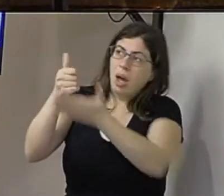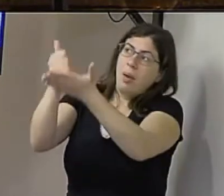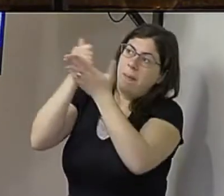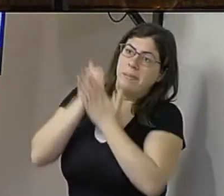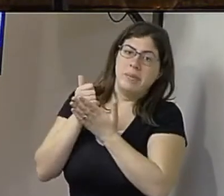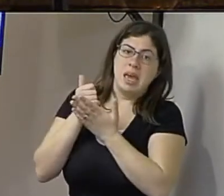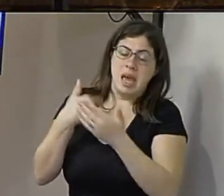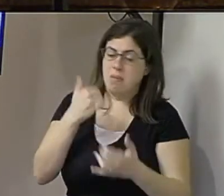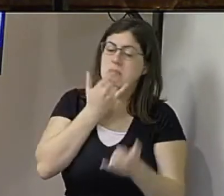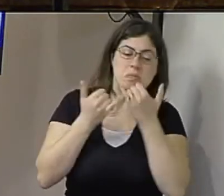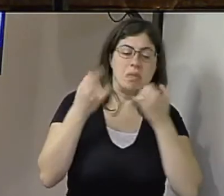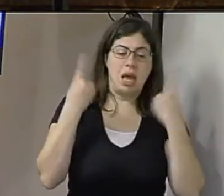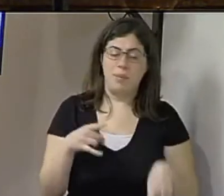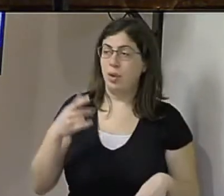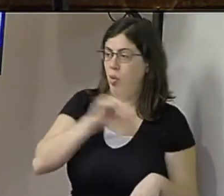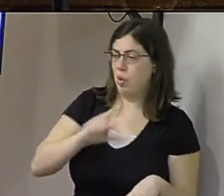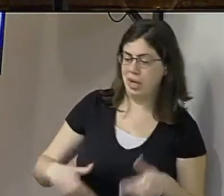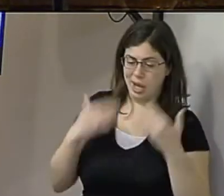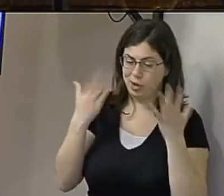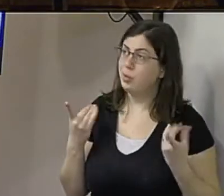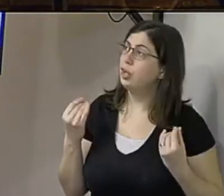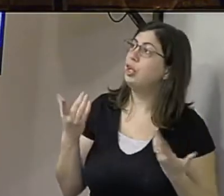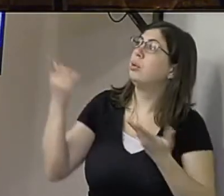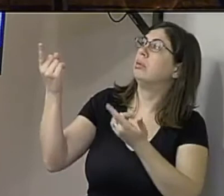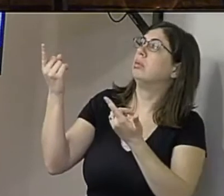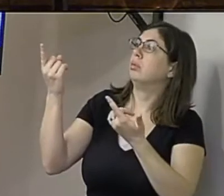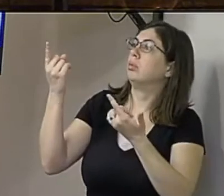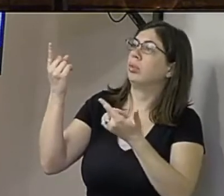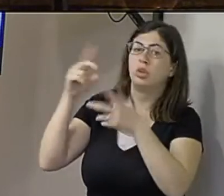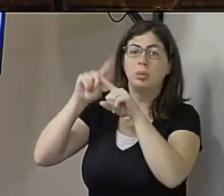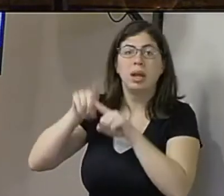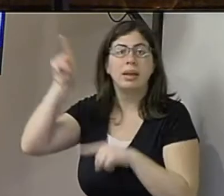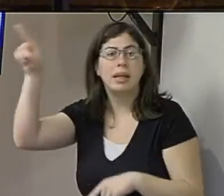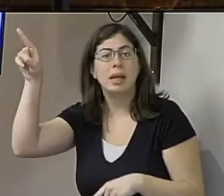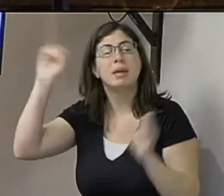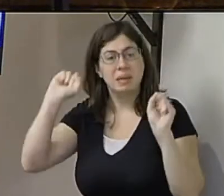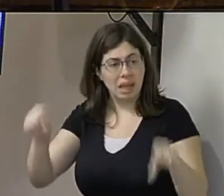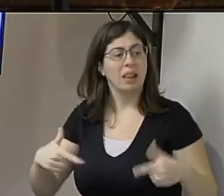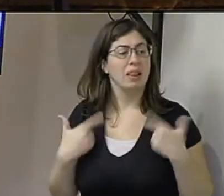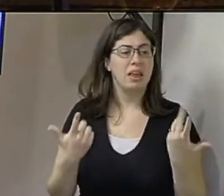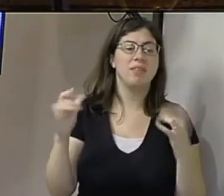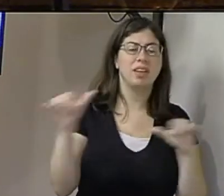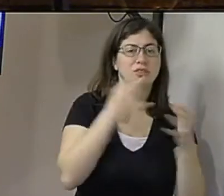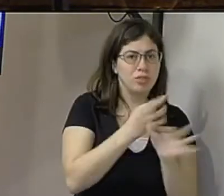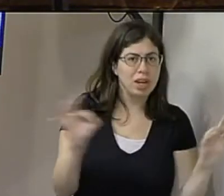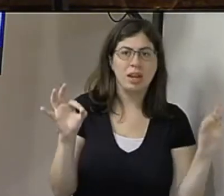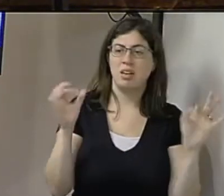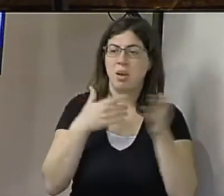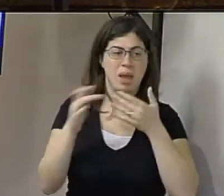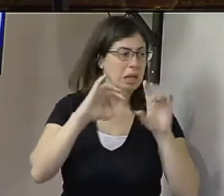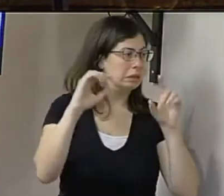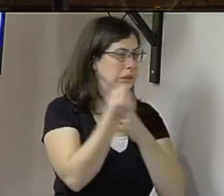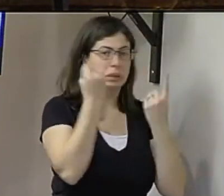when they're making mistakes, and they're like, Lord, I don't even know what to do. They're looking to the Lord for that. And so they are able to live as free, even when they're in the middle of